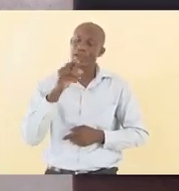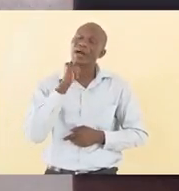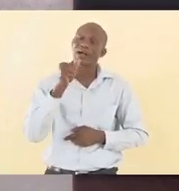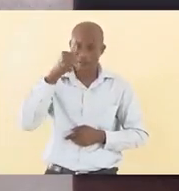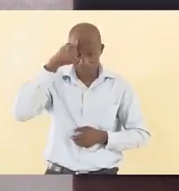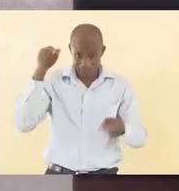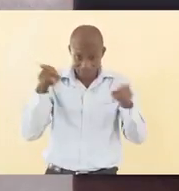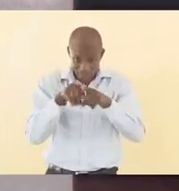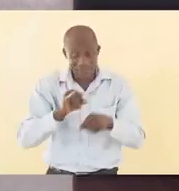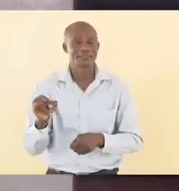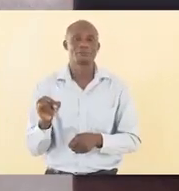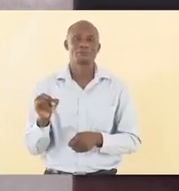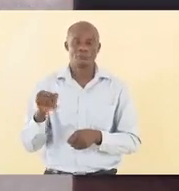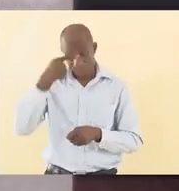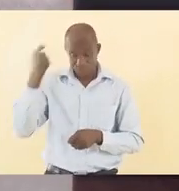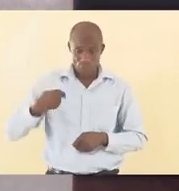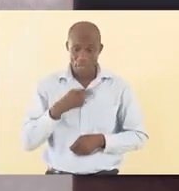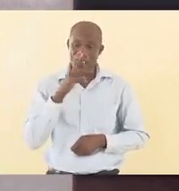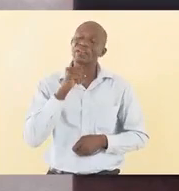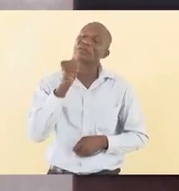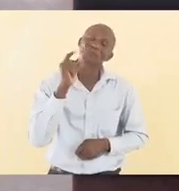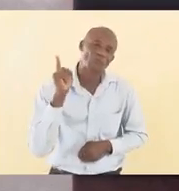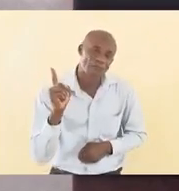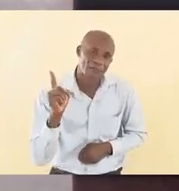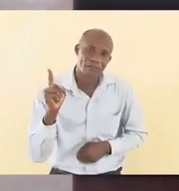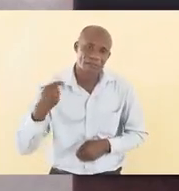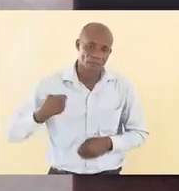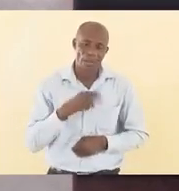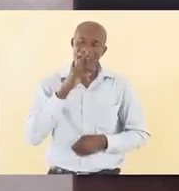Because we are not agreed, because we are not one,